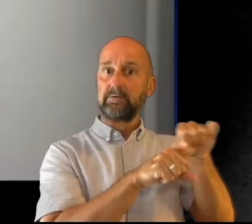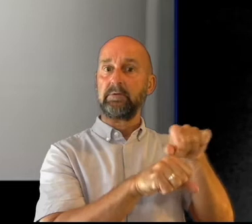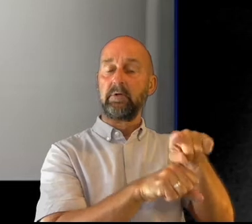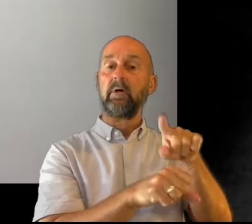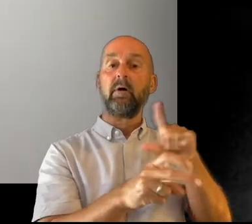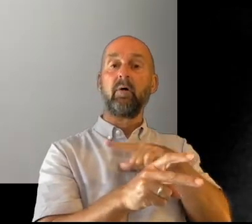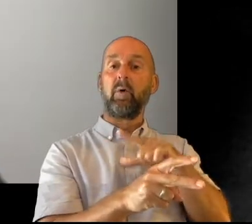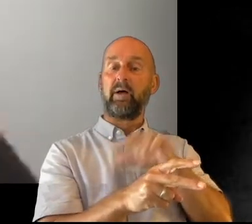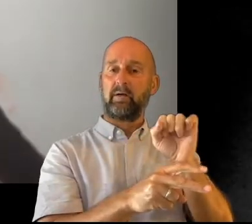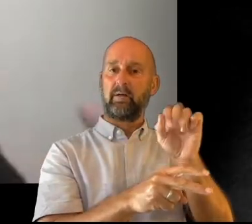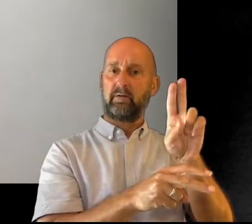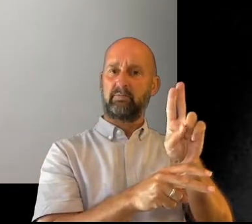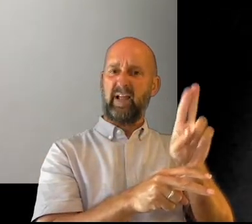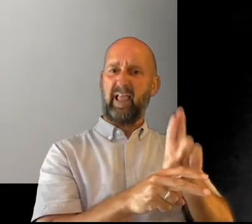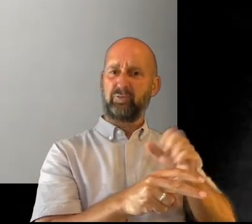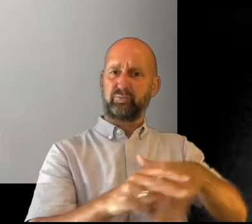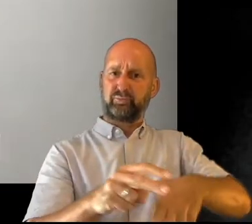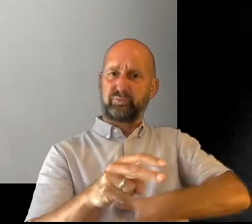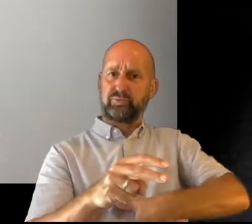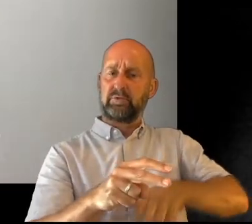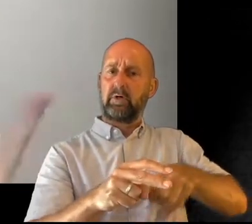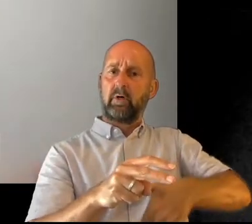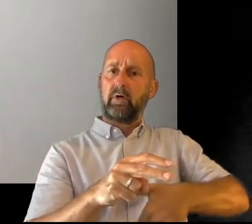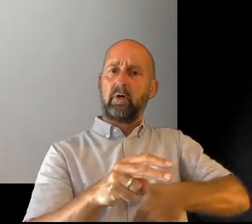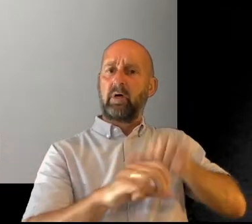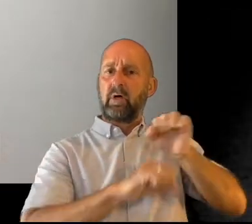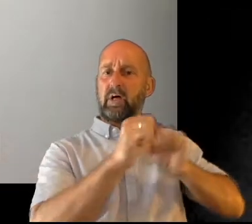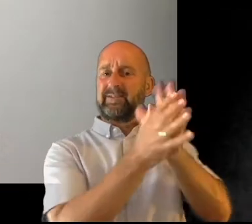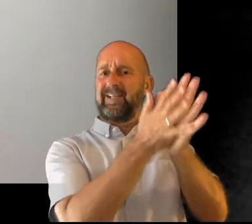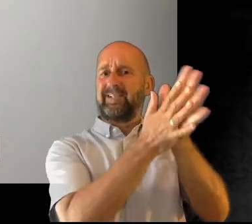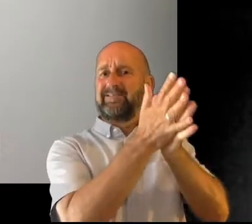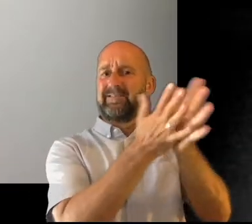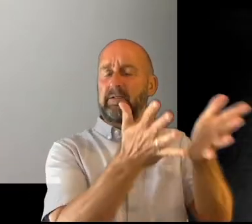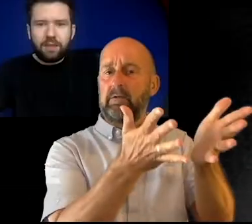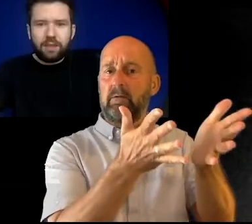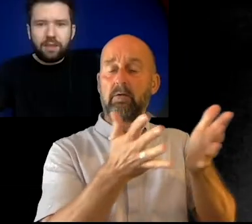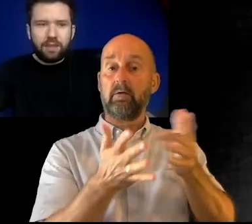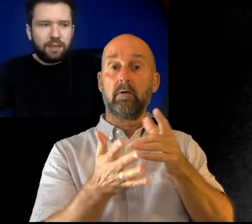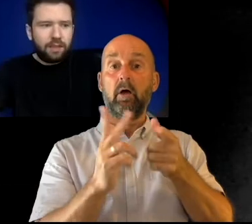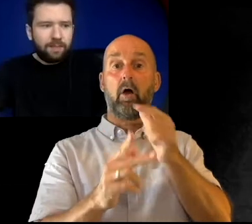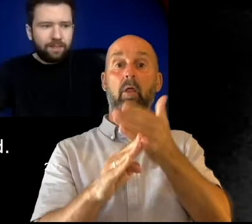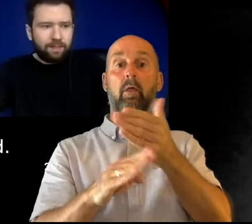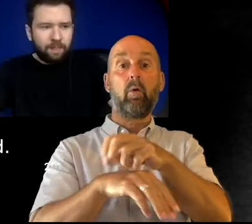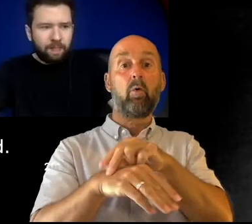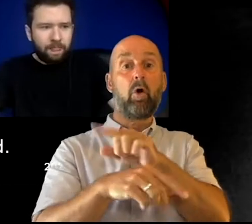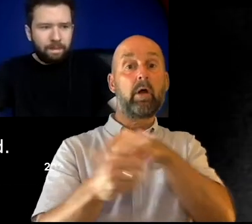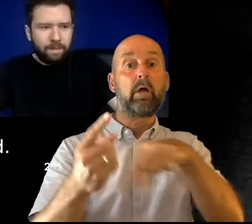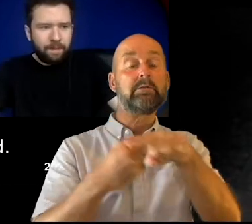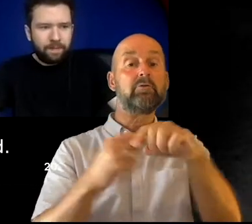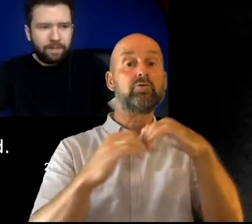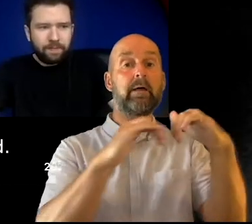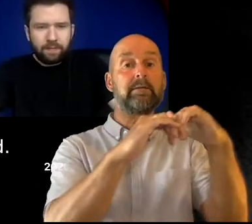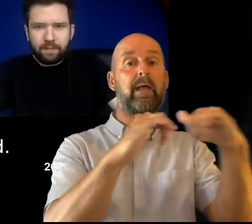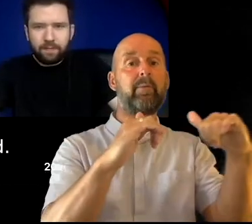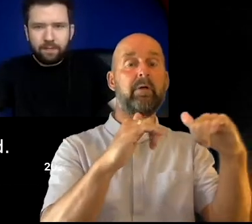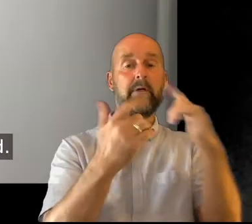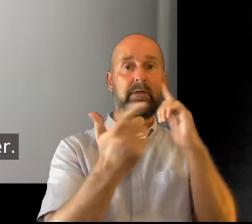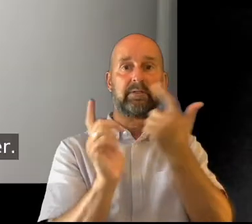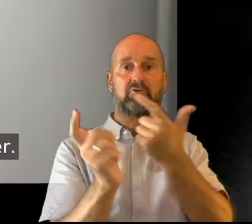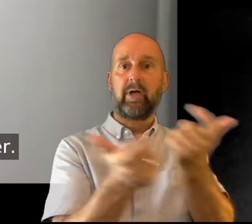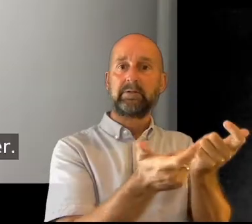with an electric device strapped to her belly while she furiously signs to partner. Other workers, in their bid to keep them separate, are